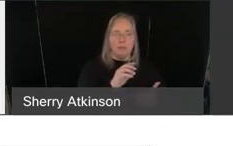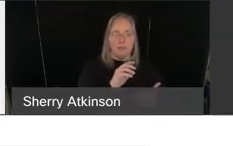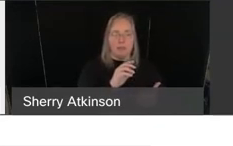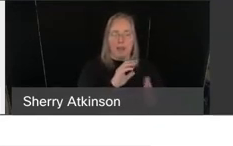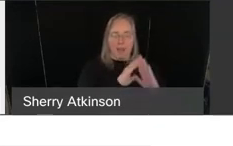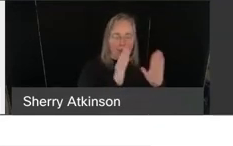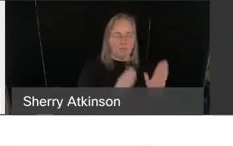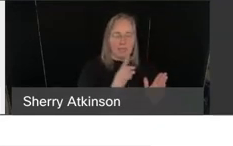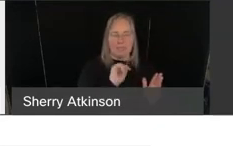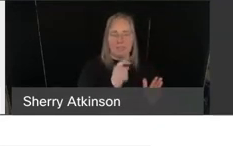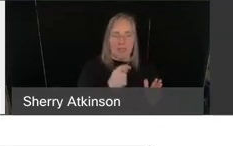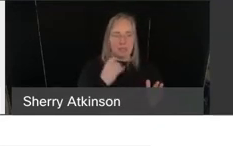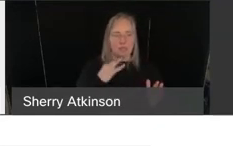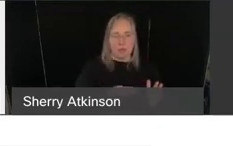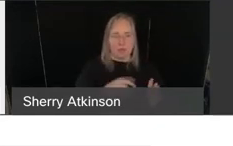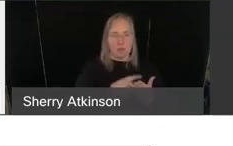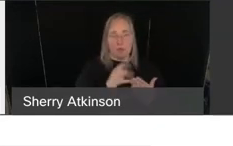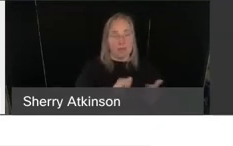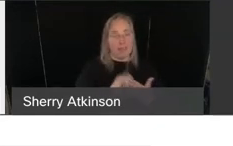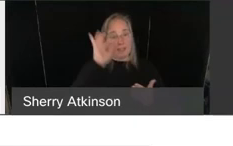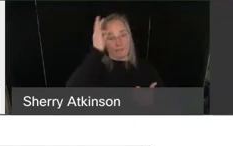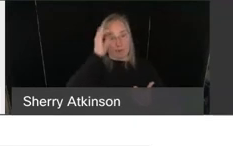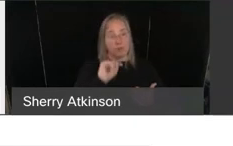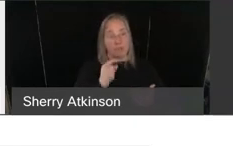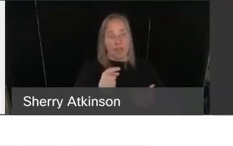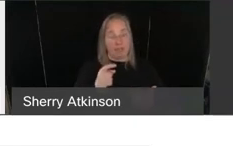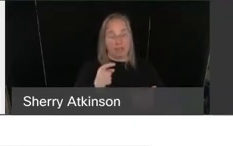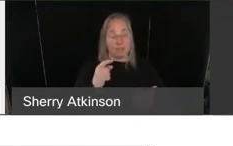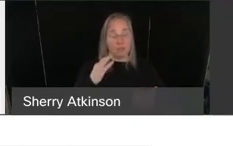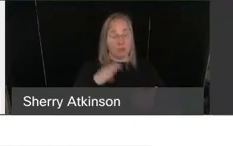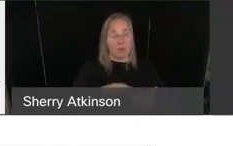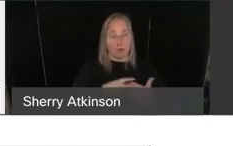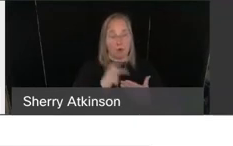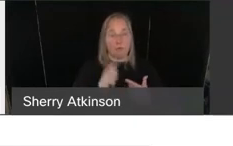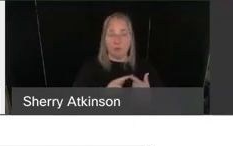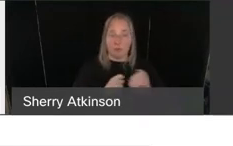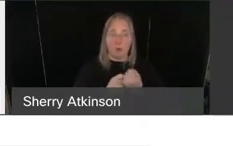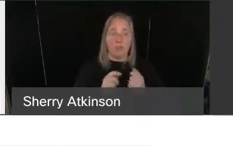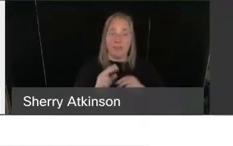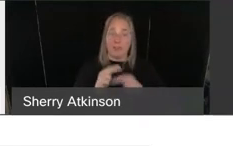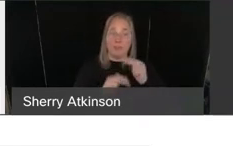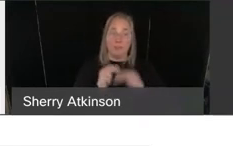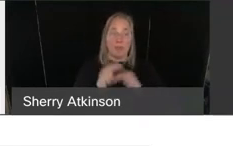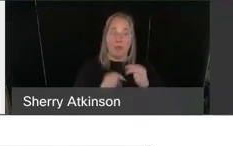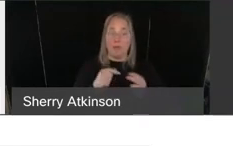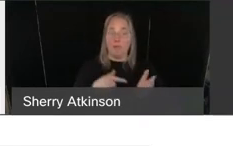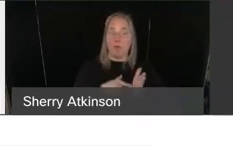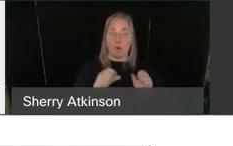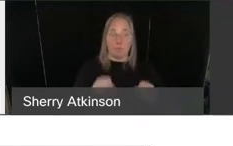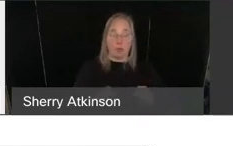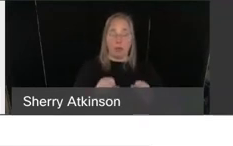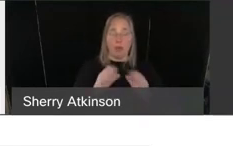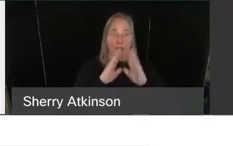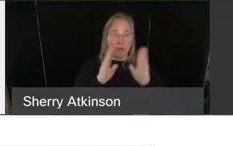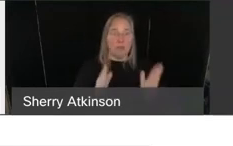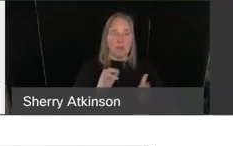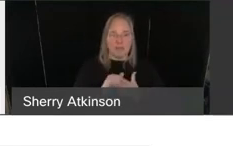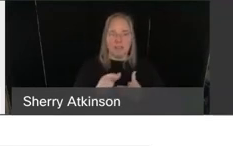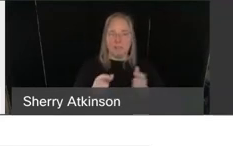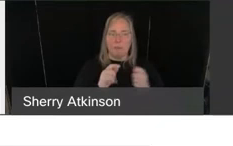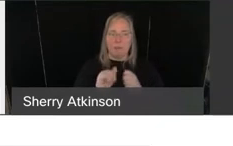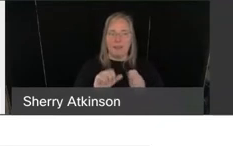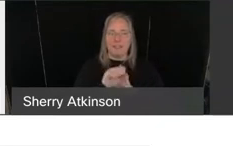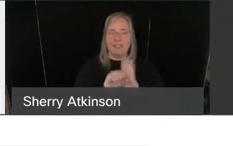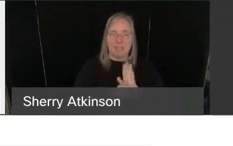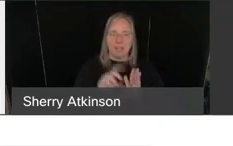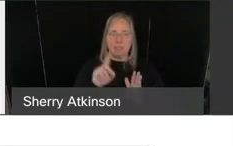tax credit program to support the development of affordable housing that's managed by the State Department of Housing and Community